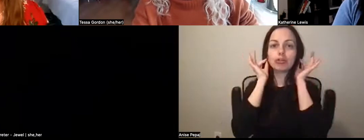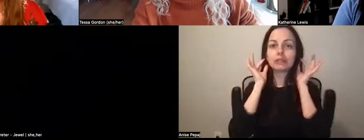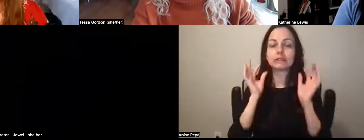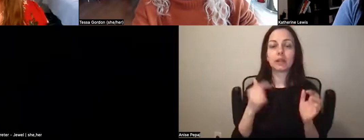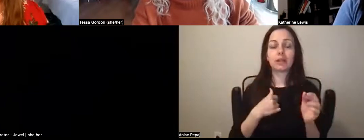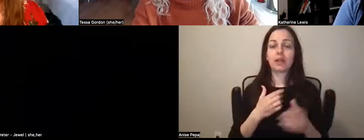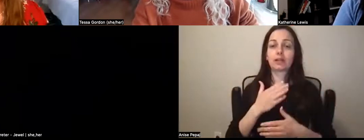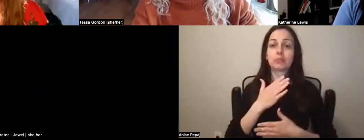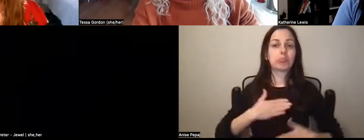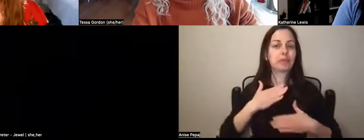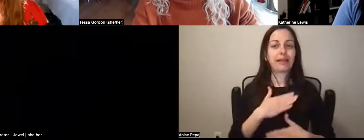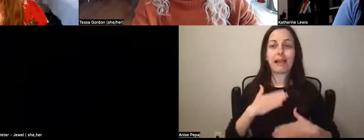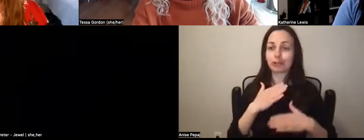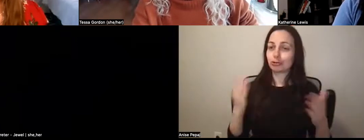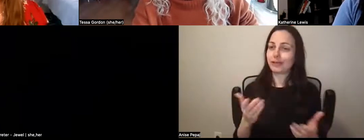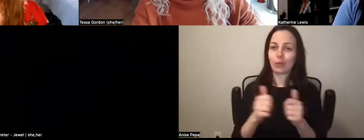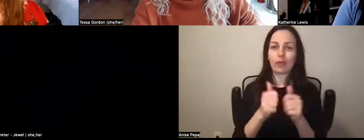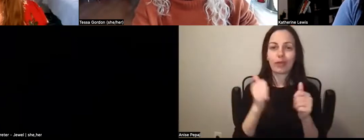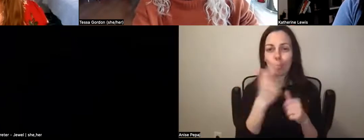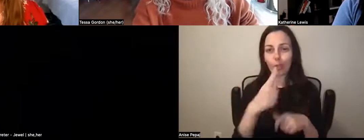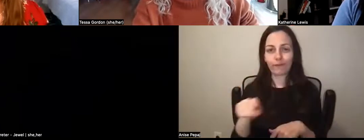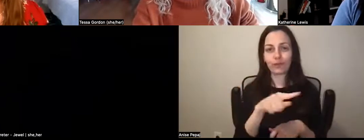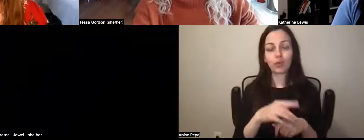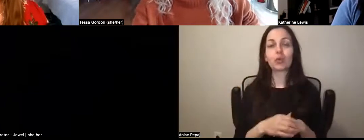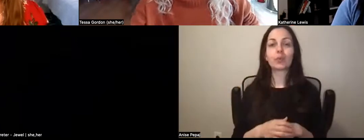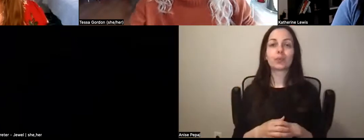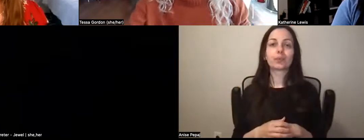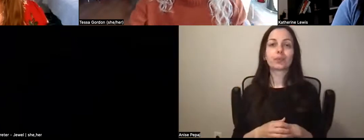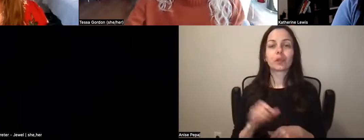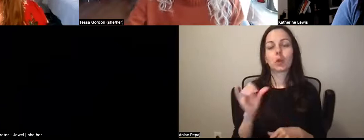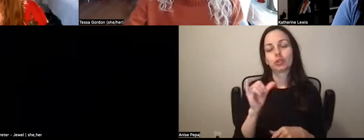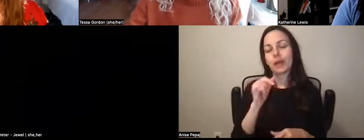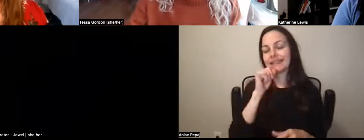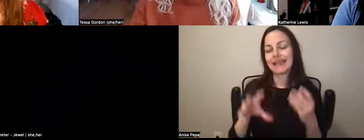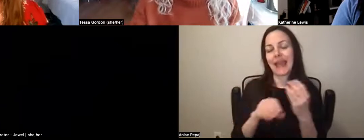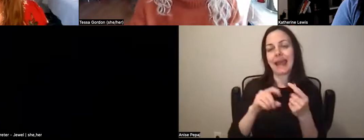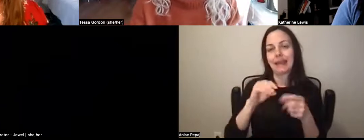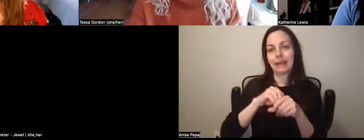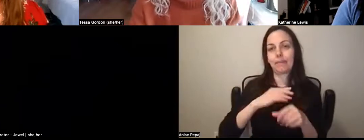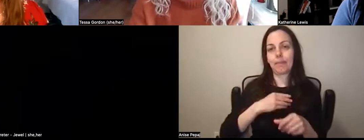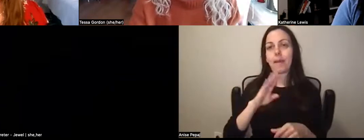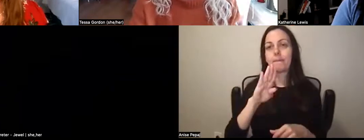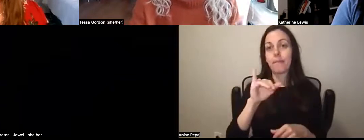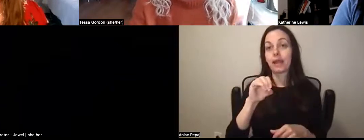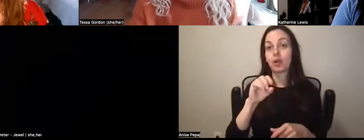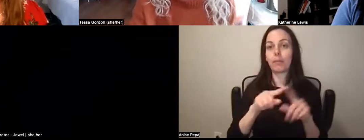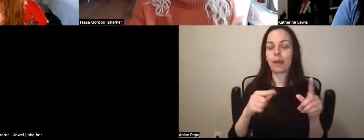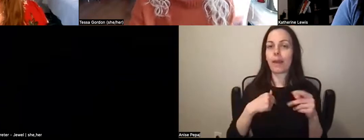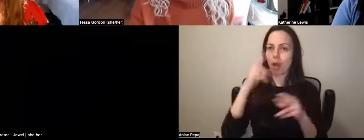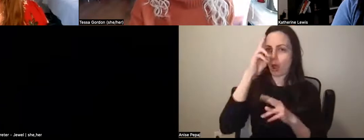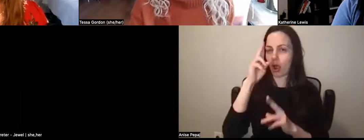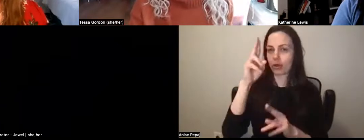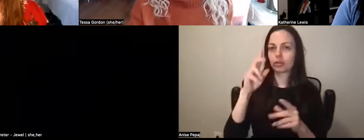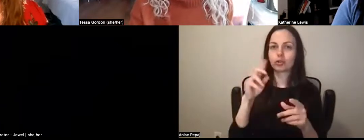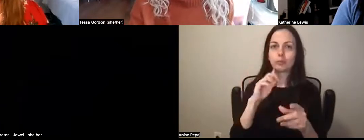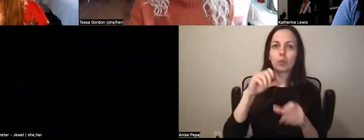to be with everybody tonight. I didn't put this in my bio, but I'm so honored to also be with